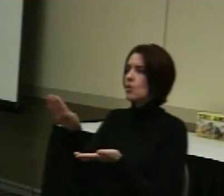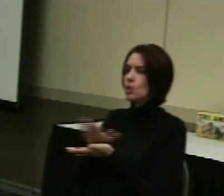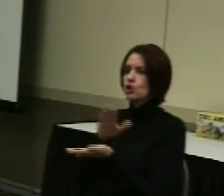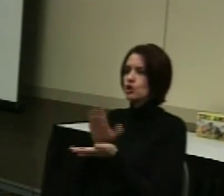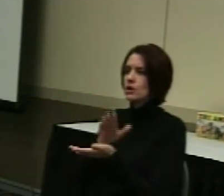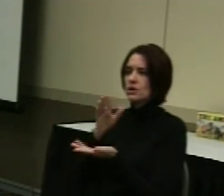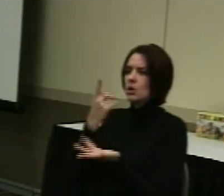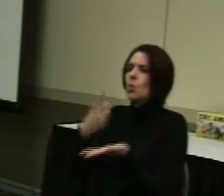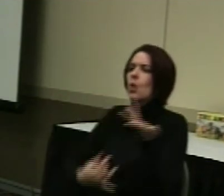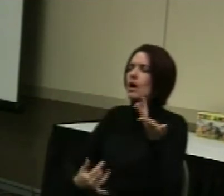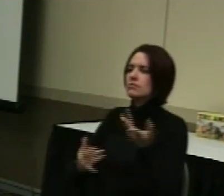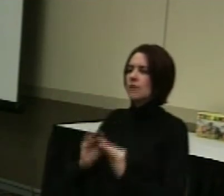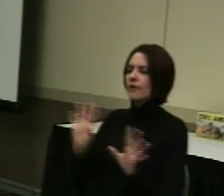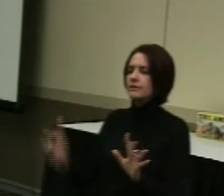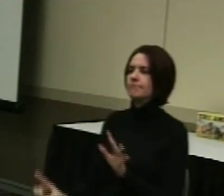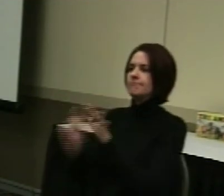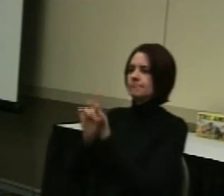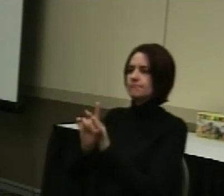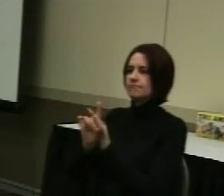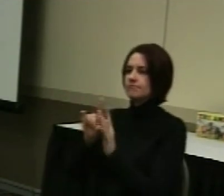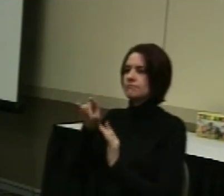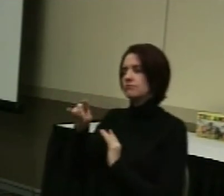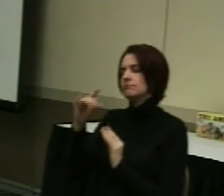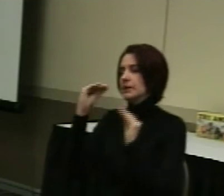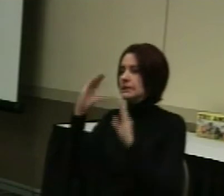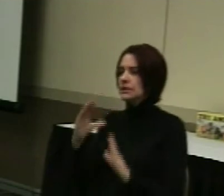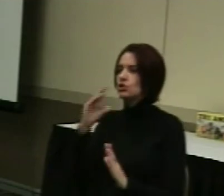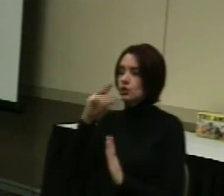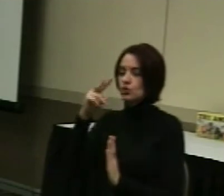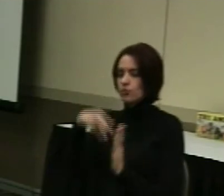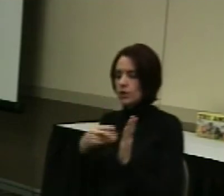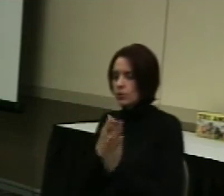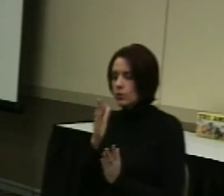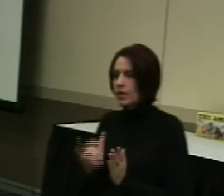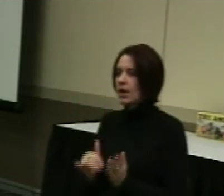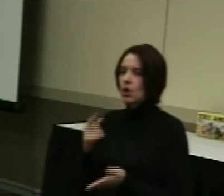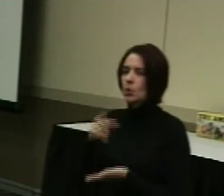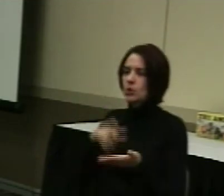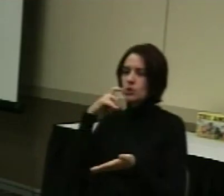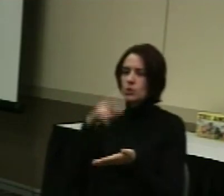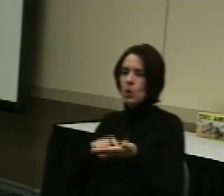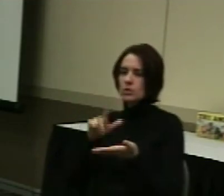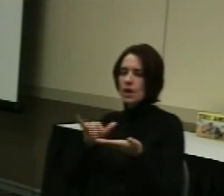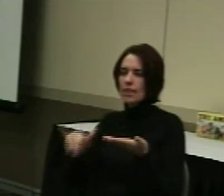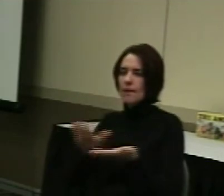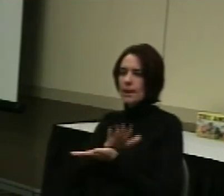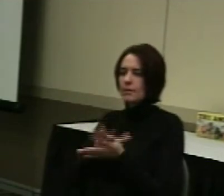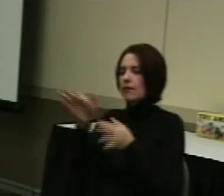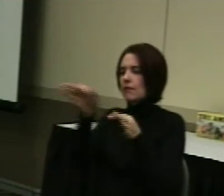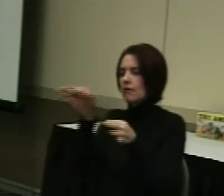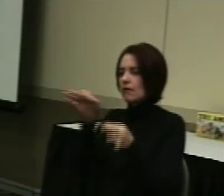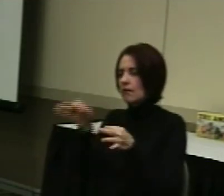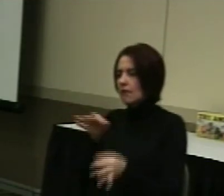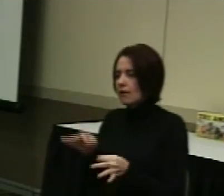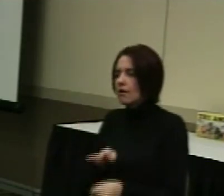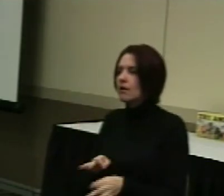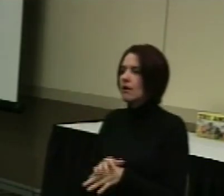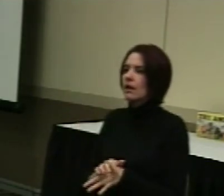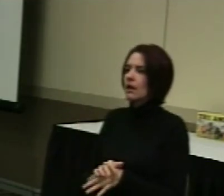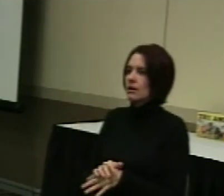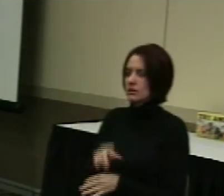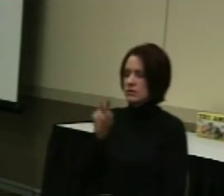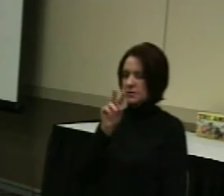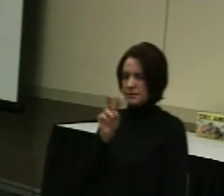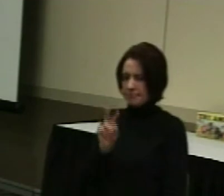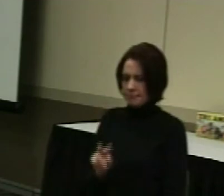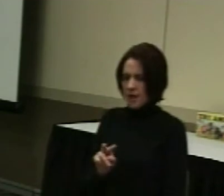as a teacher when you see what do you have on the sheet that oh my goodness,